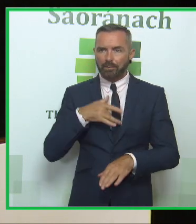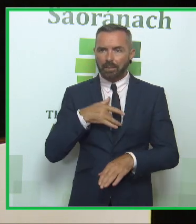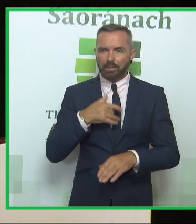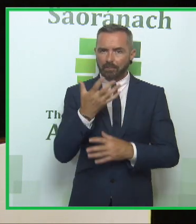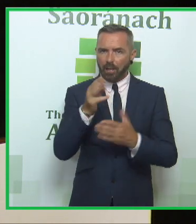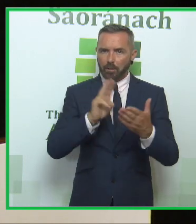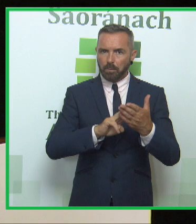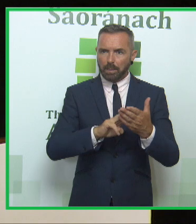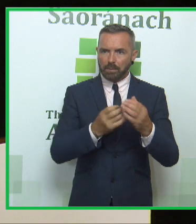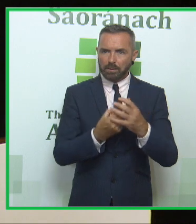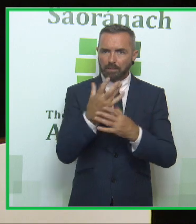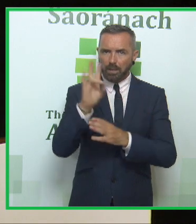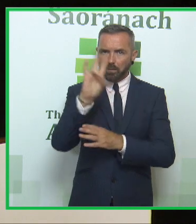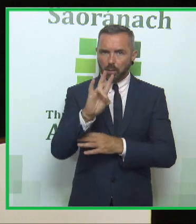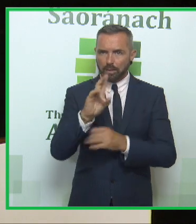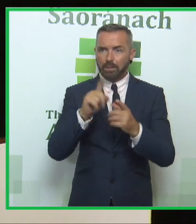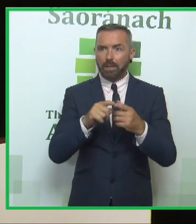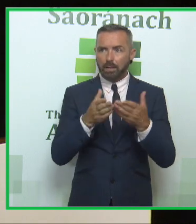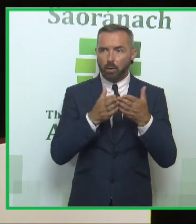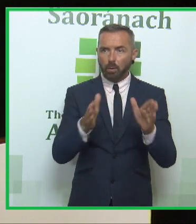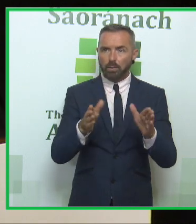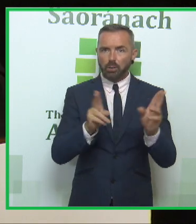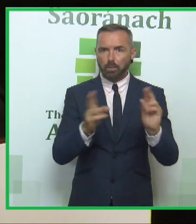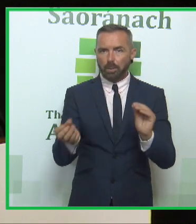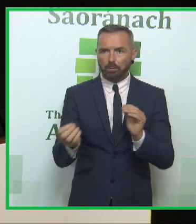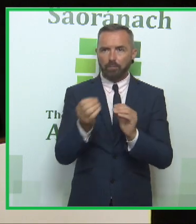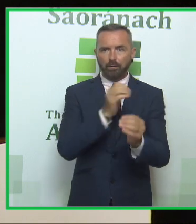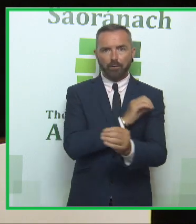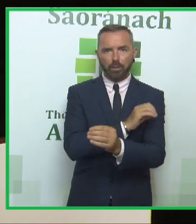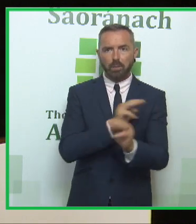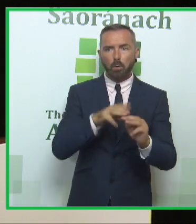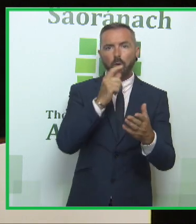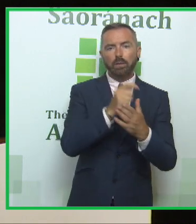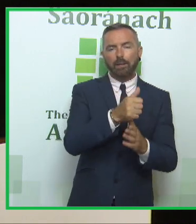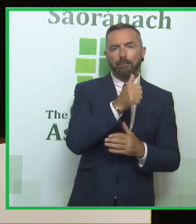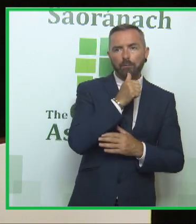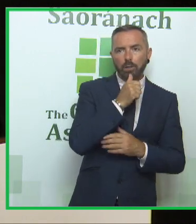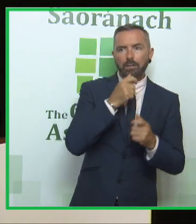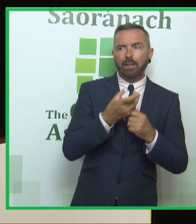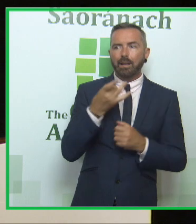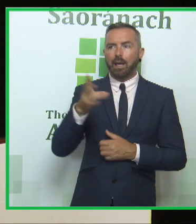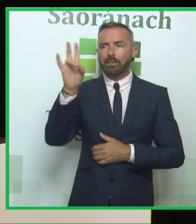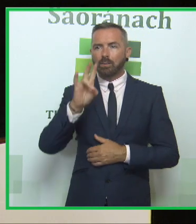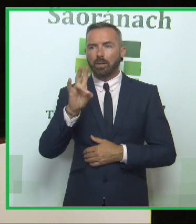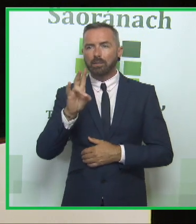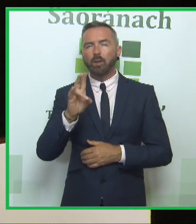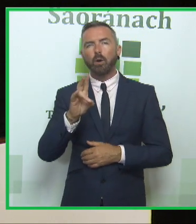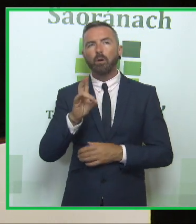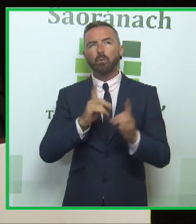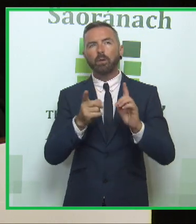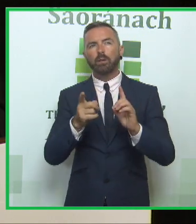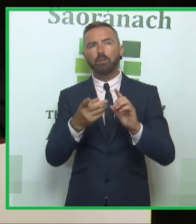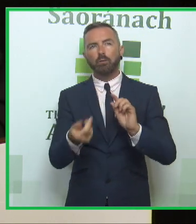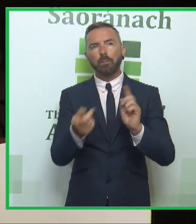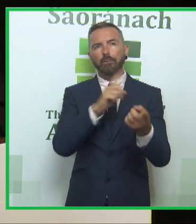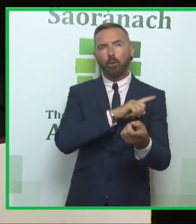around the table to develop questions and then open, could be reversed out and give more time first and then ask the questions. So again, we flipped that before, we'll flip it